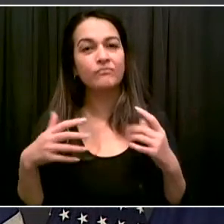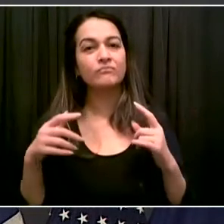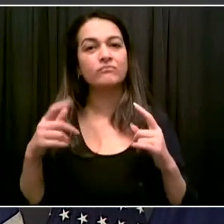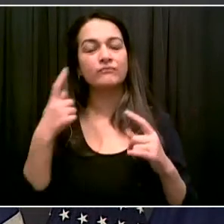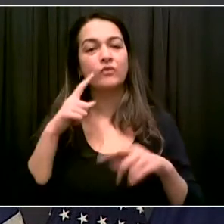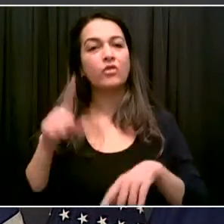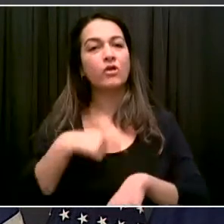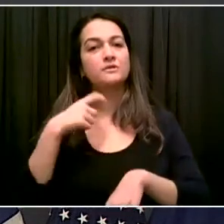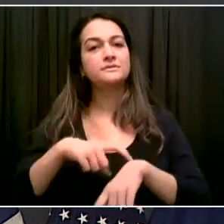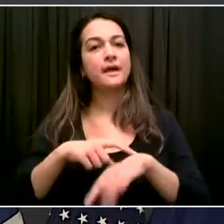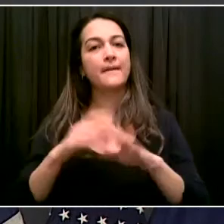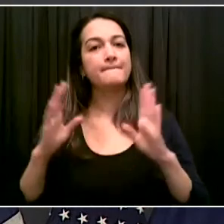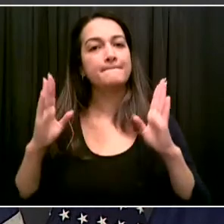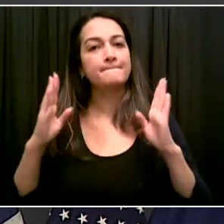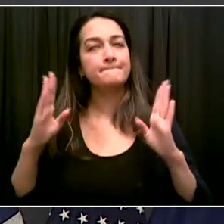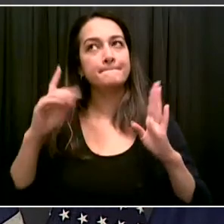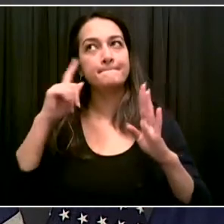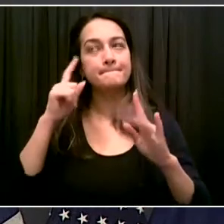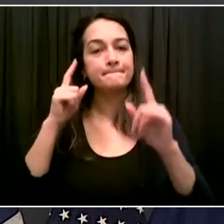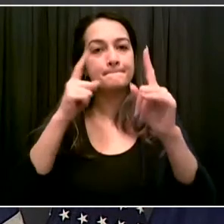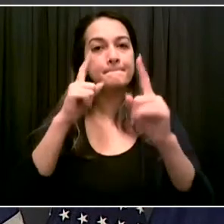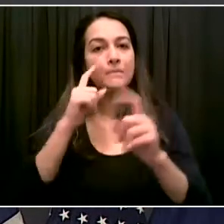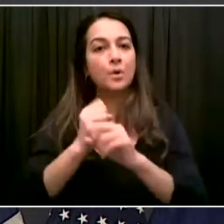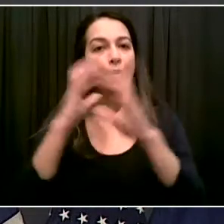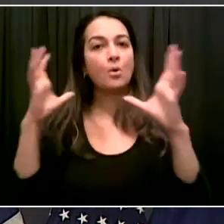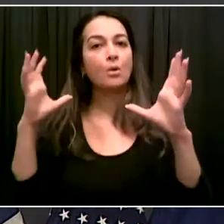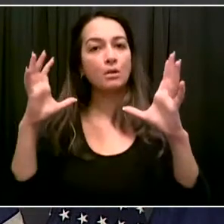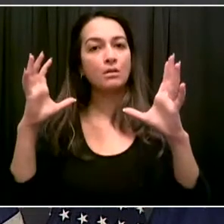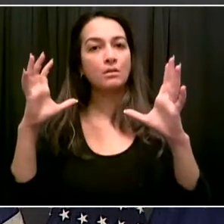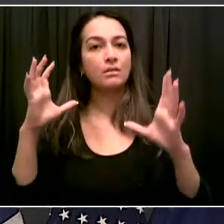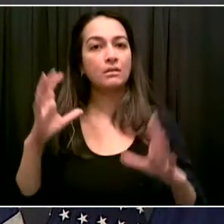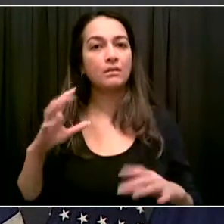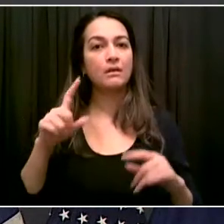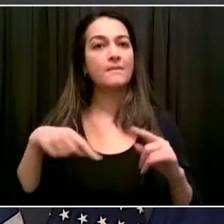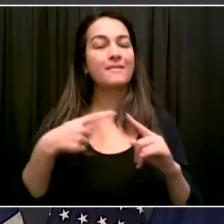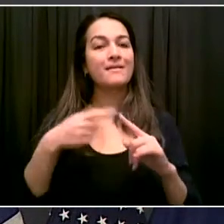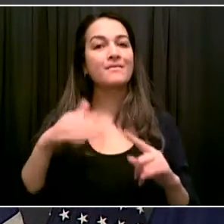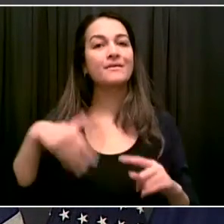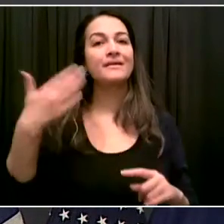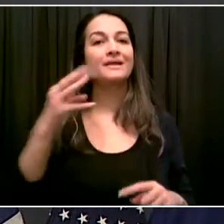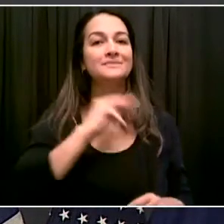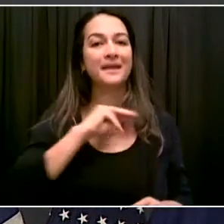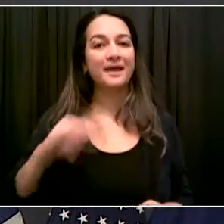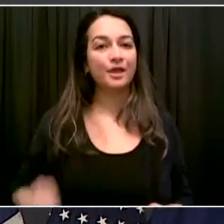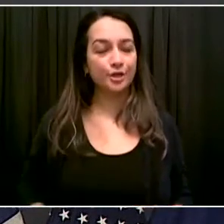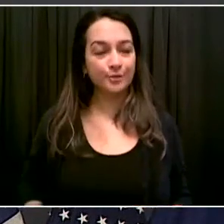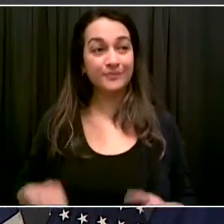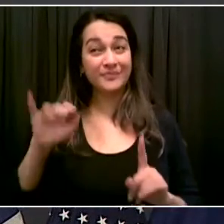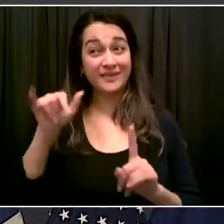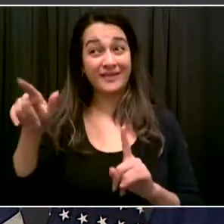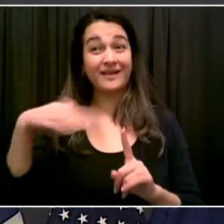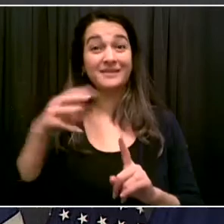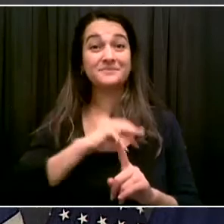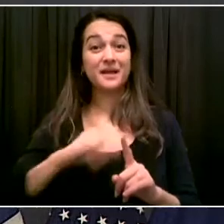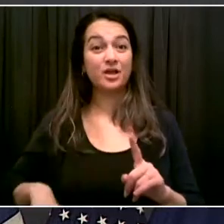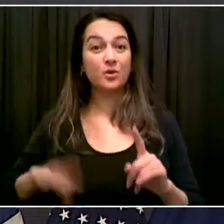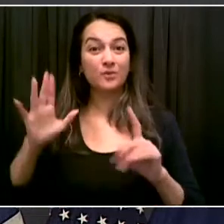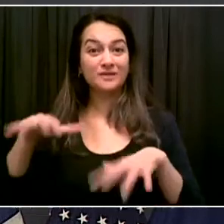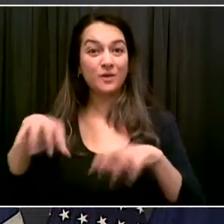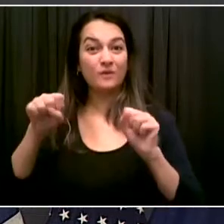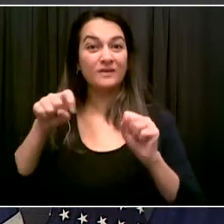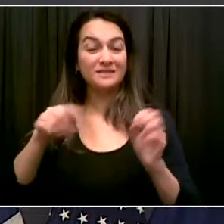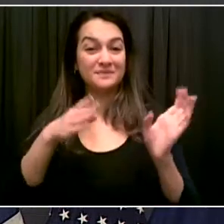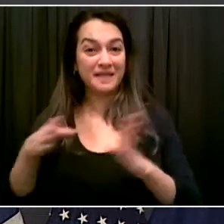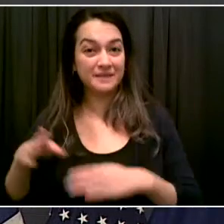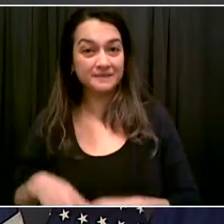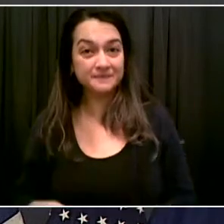the kind of storyline around this has been that we knew about these problems the last 4 or 5 years or so, and it has taken all of this